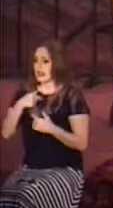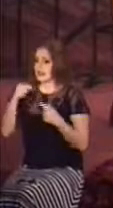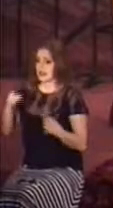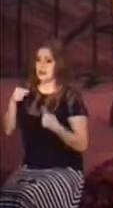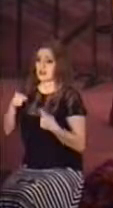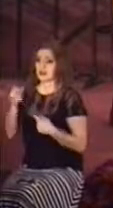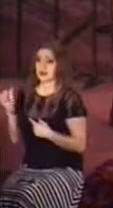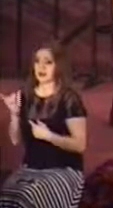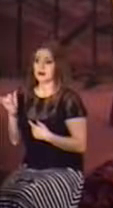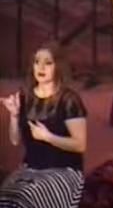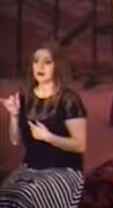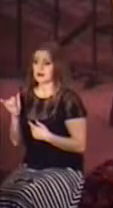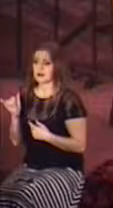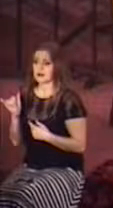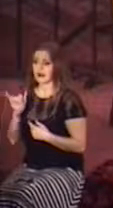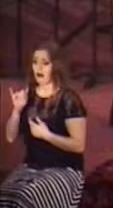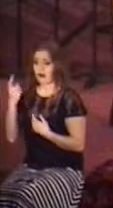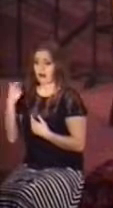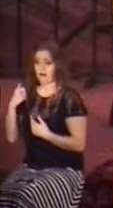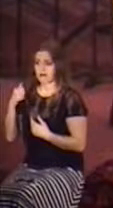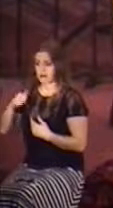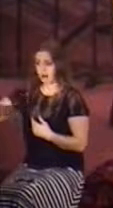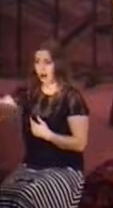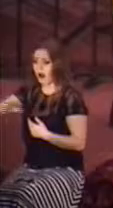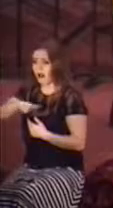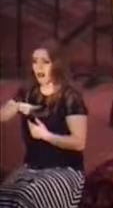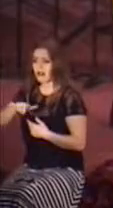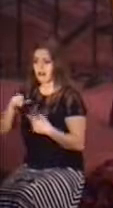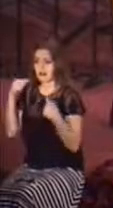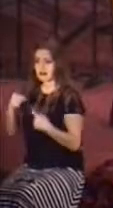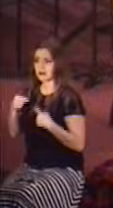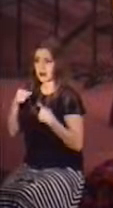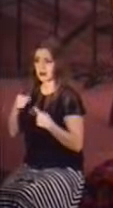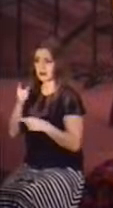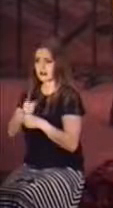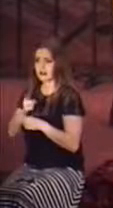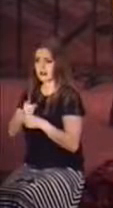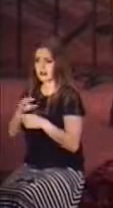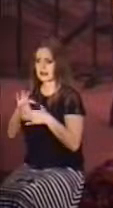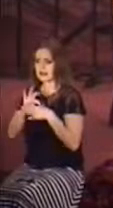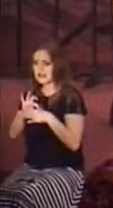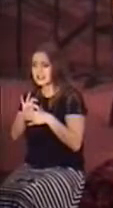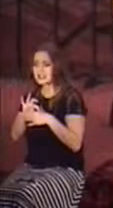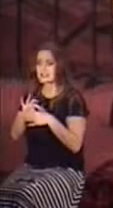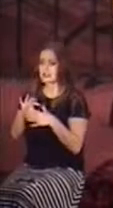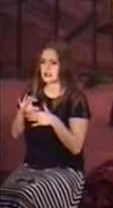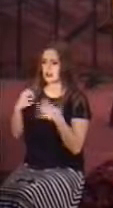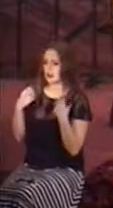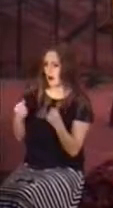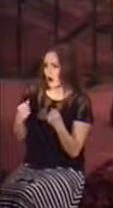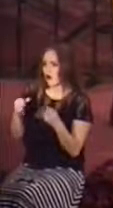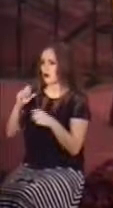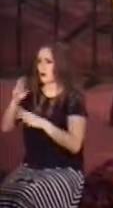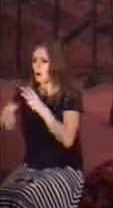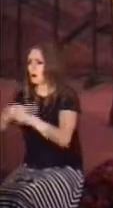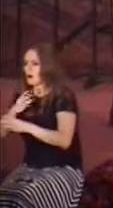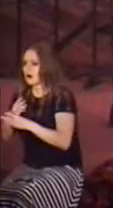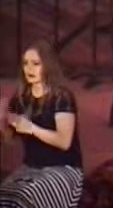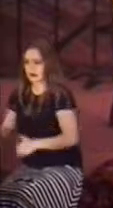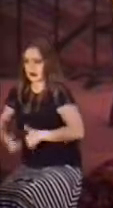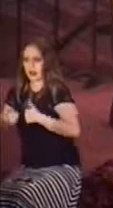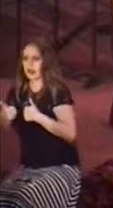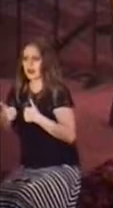too. You know, we all struggle, don't we? And the flesh is so strong, and the world is so